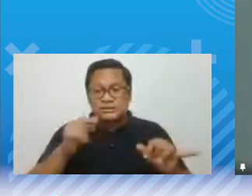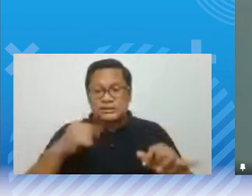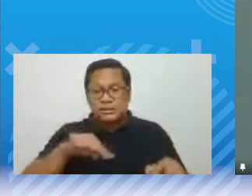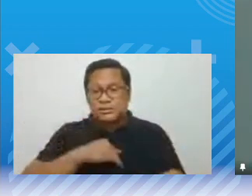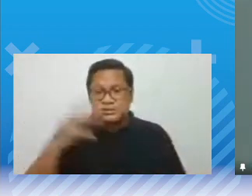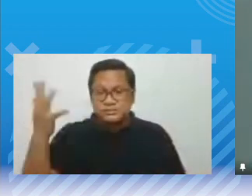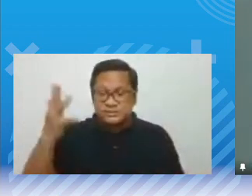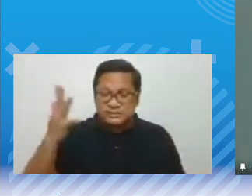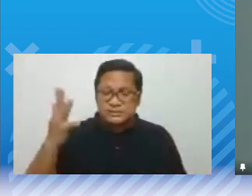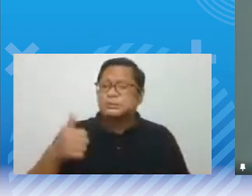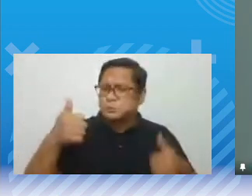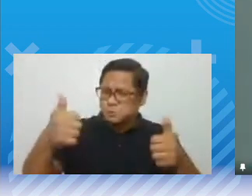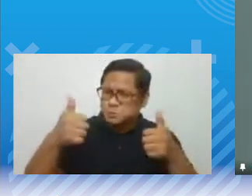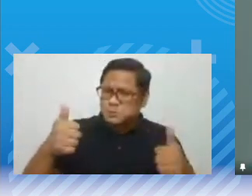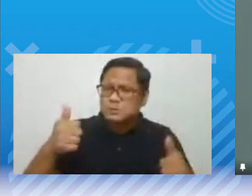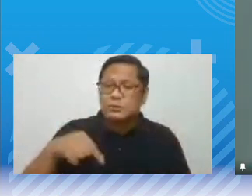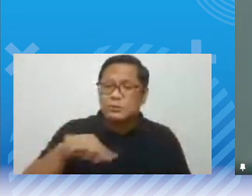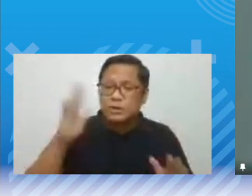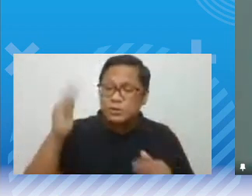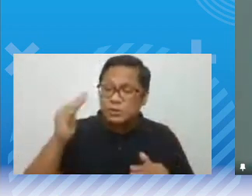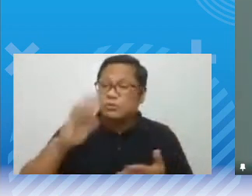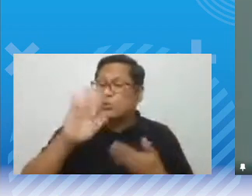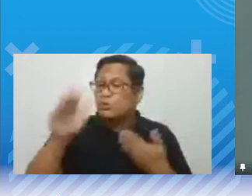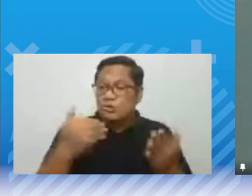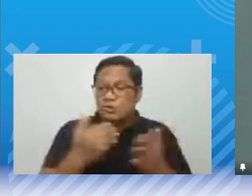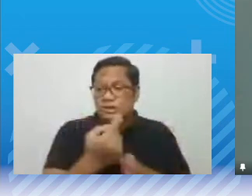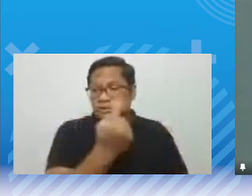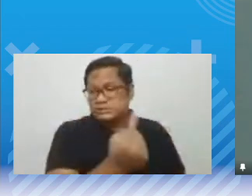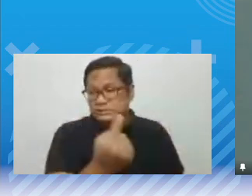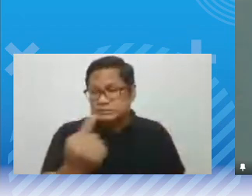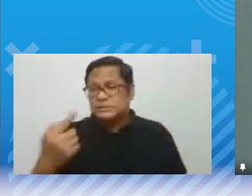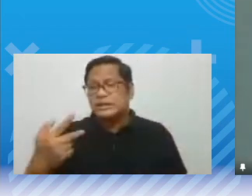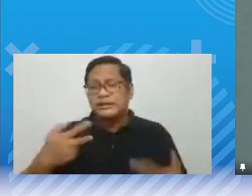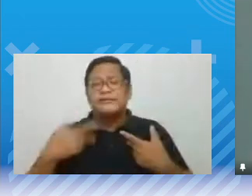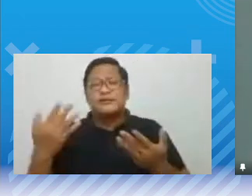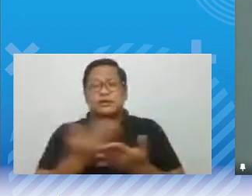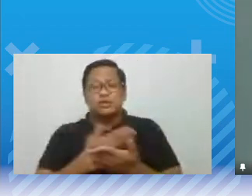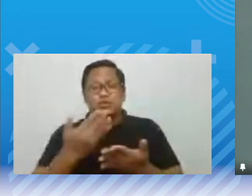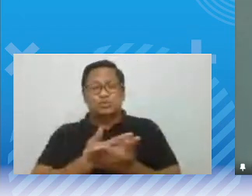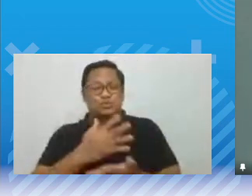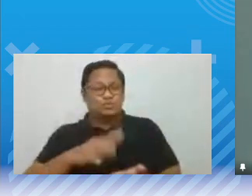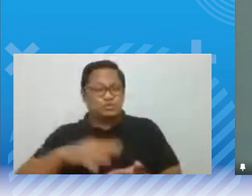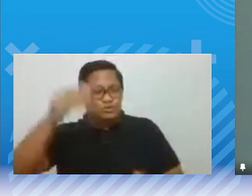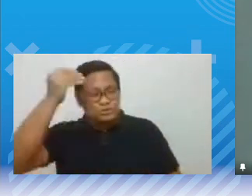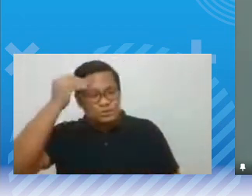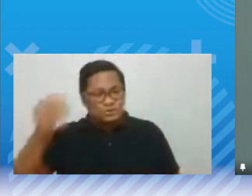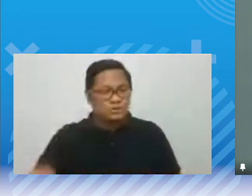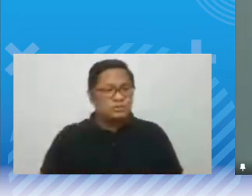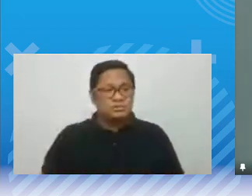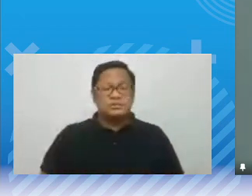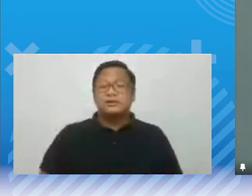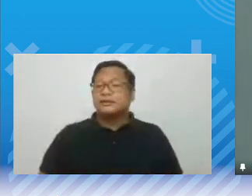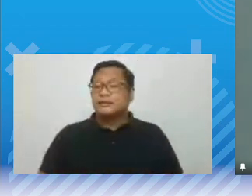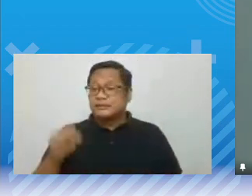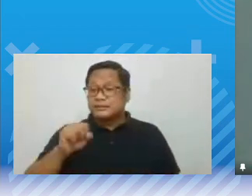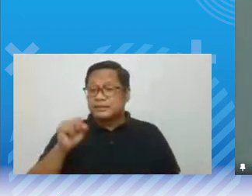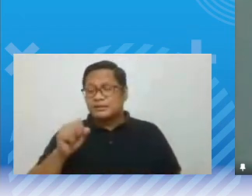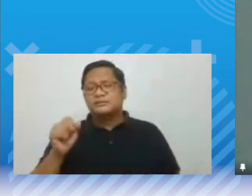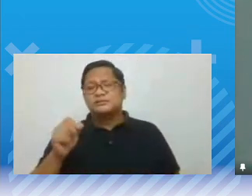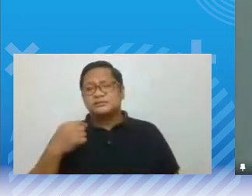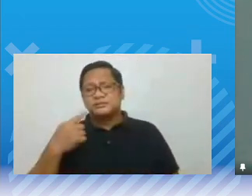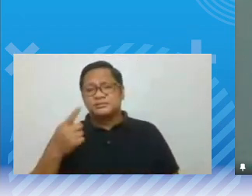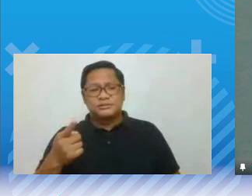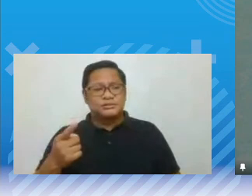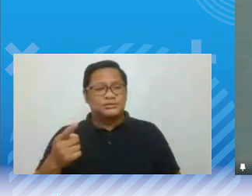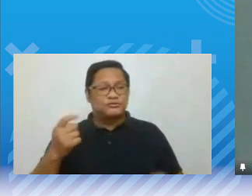po, we hope bawat isa po sa atin ay may panibago na namang natutunan. So with that, we value your thoughtful